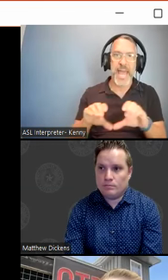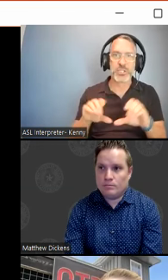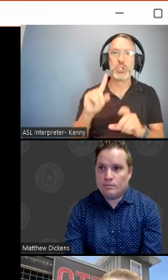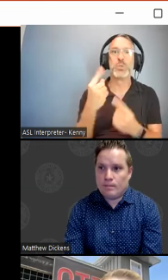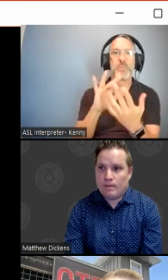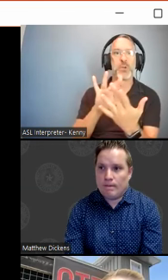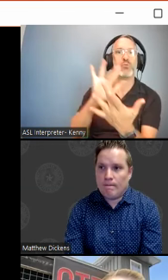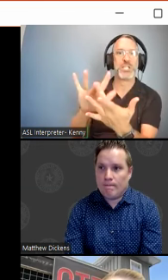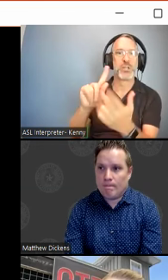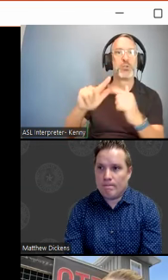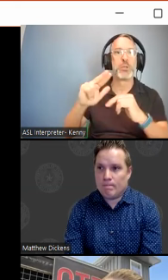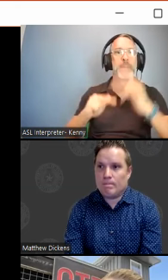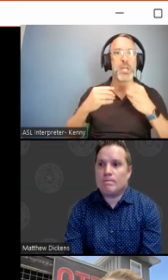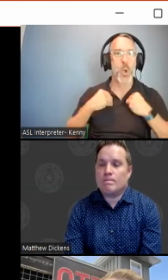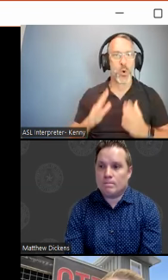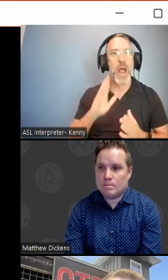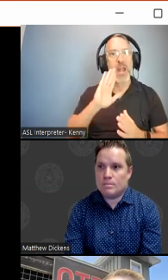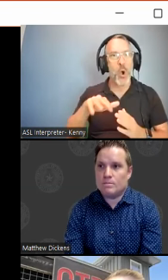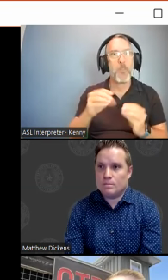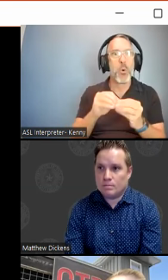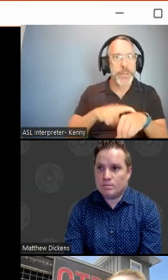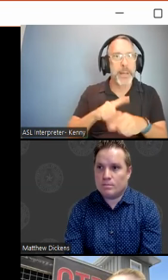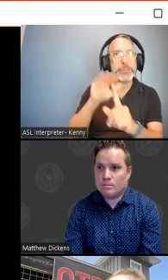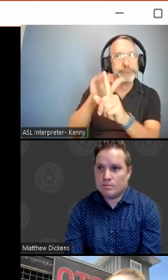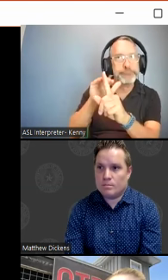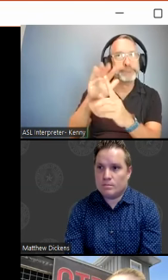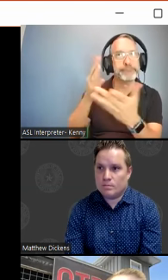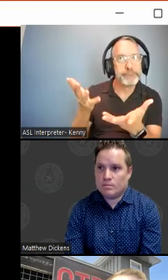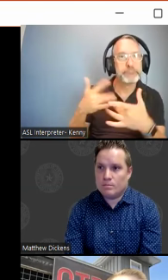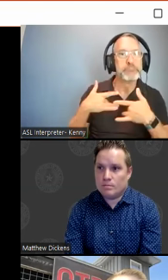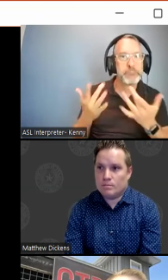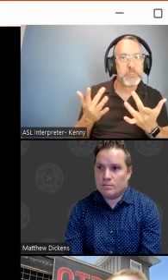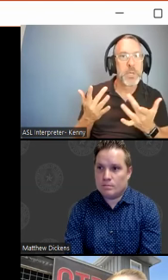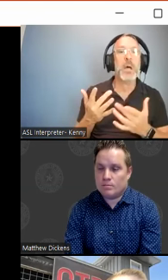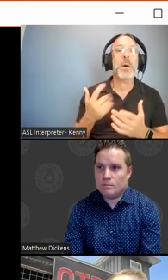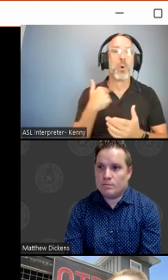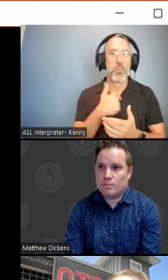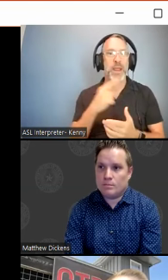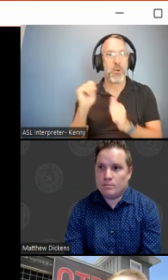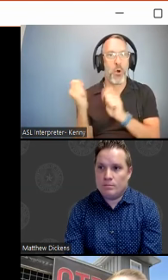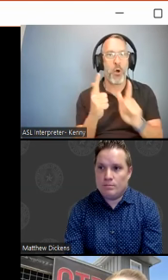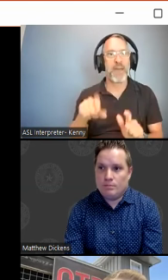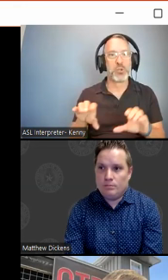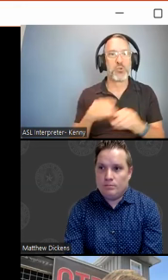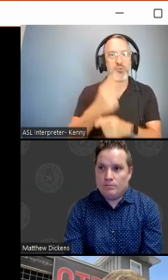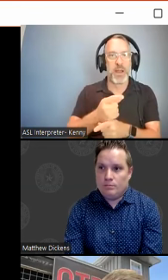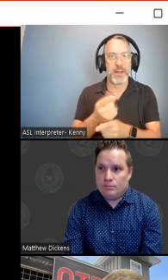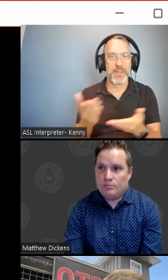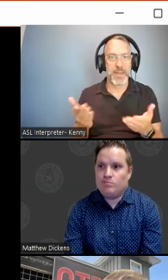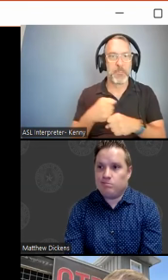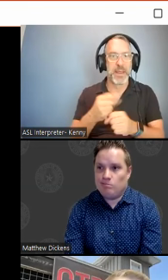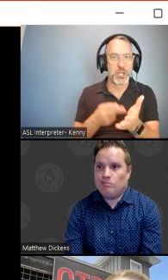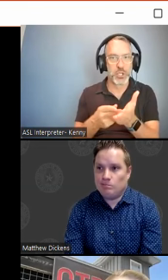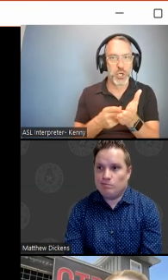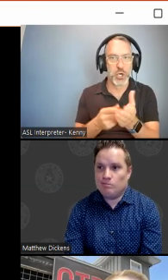out to the building owner. I know it takes extra time, but we all have to do the right thing and make sure we bring